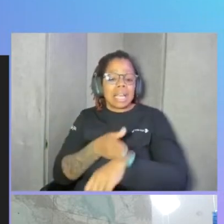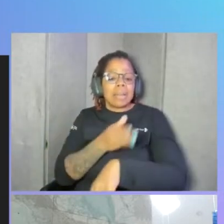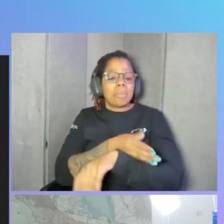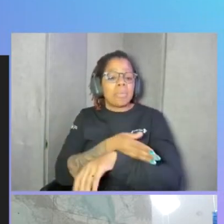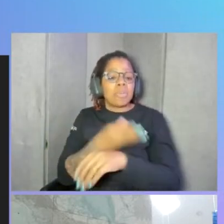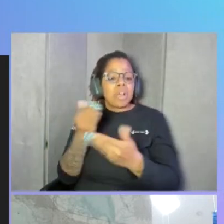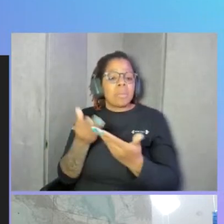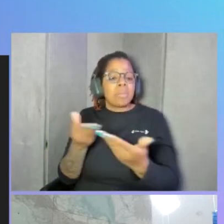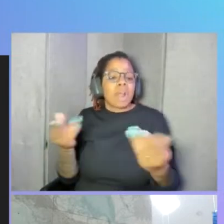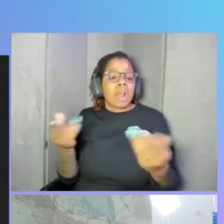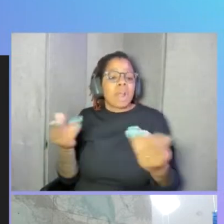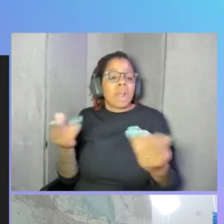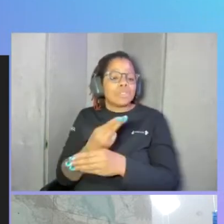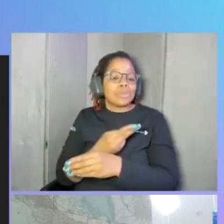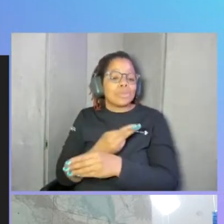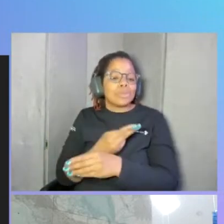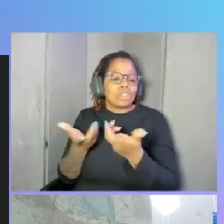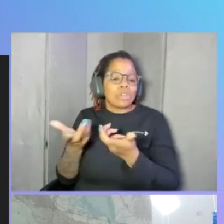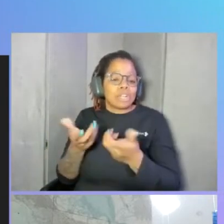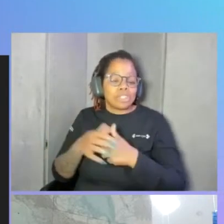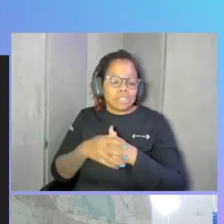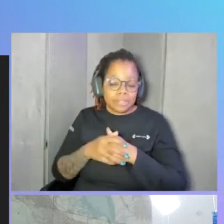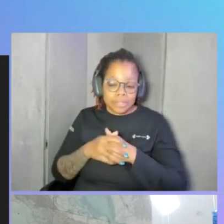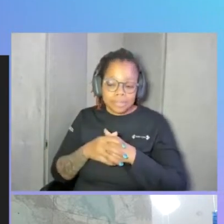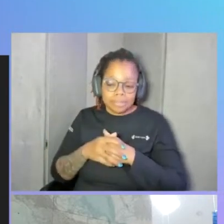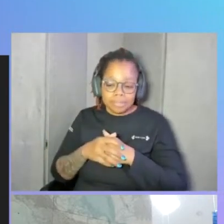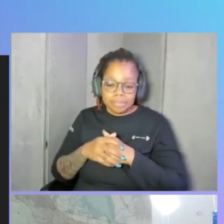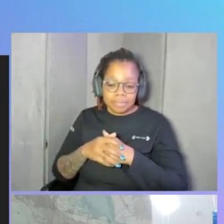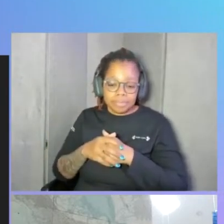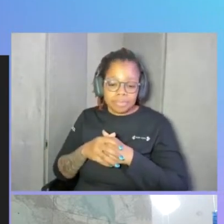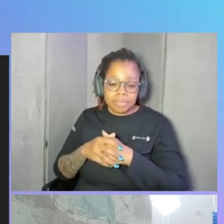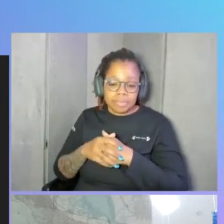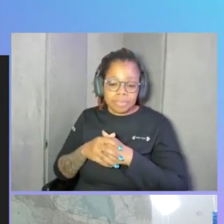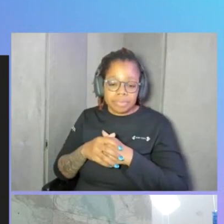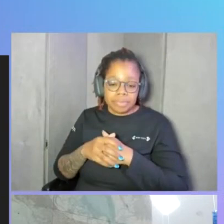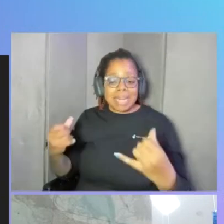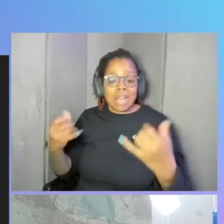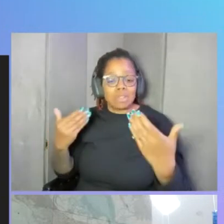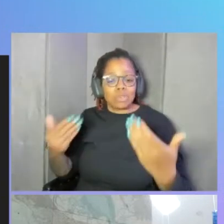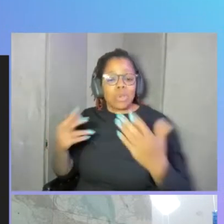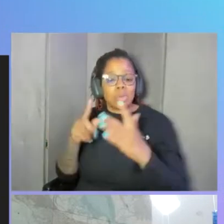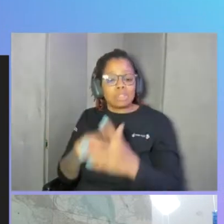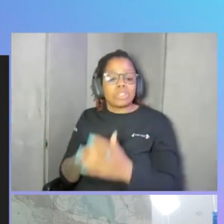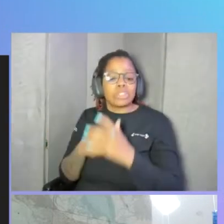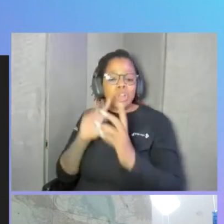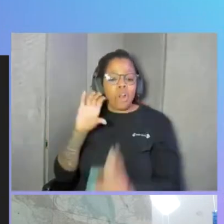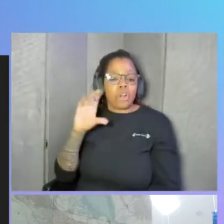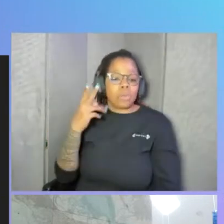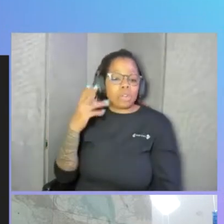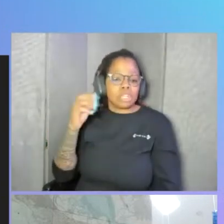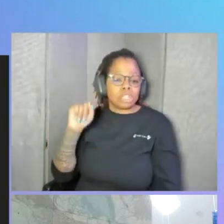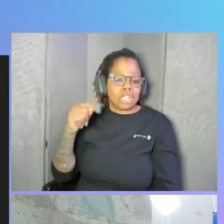and user interactions. Okay, so now let's start with ChatGPT.